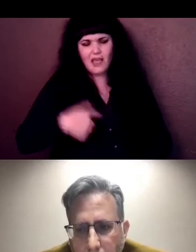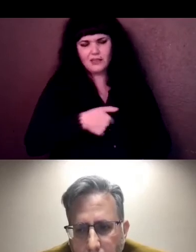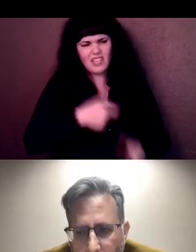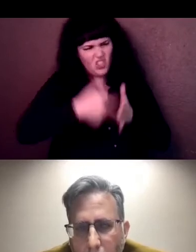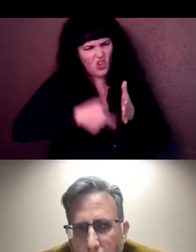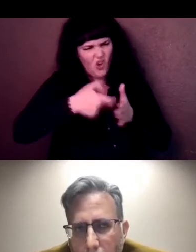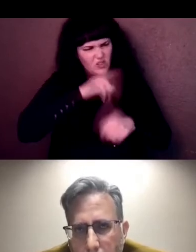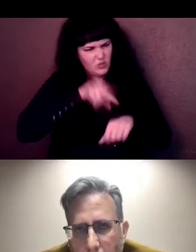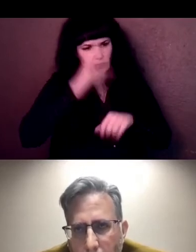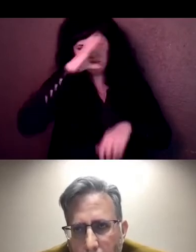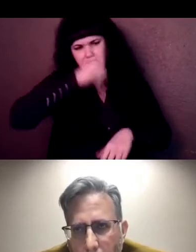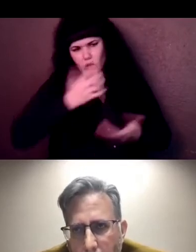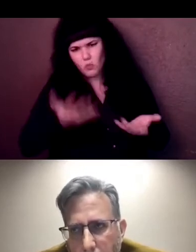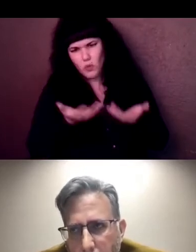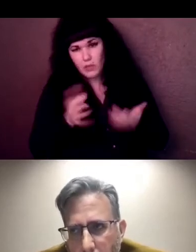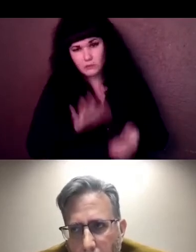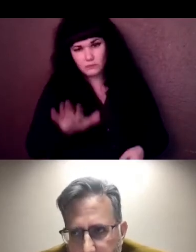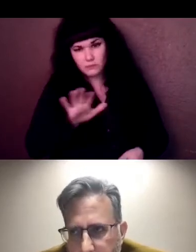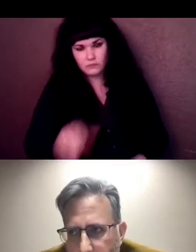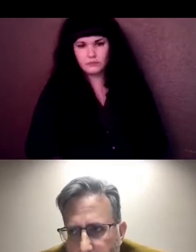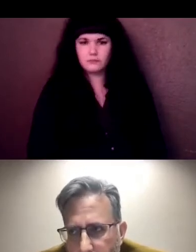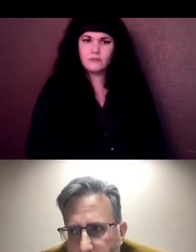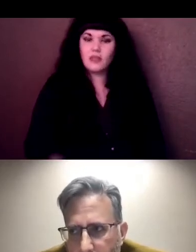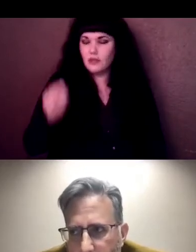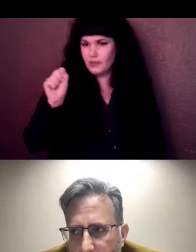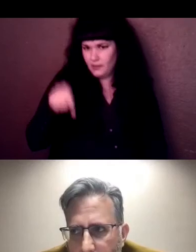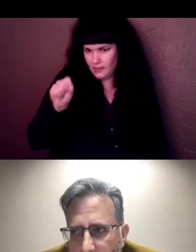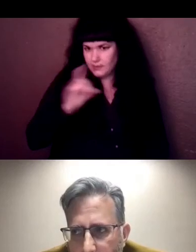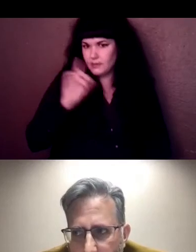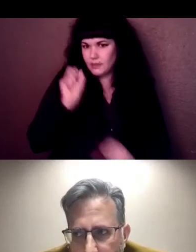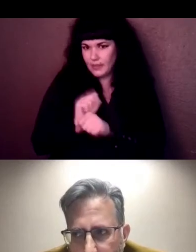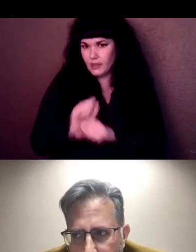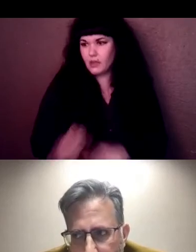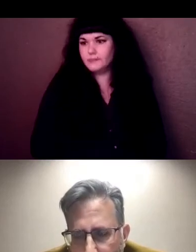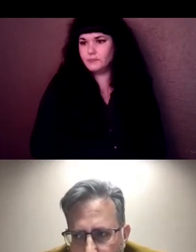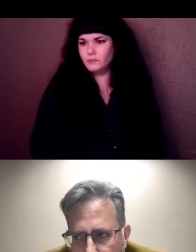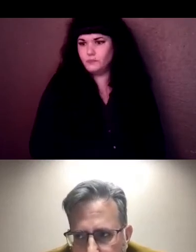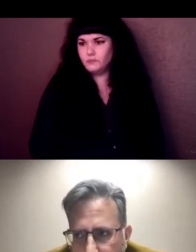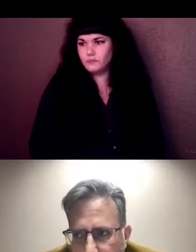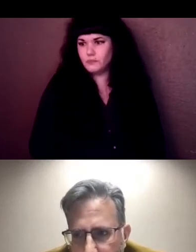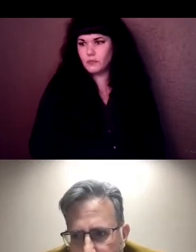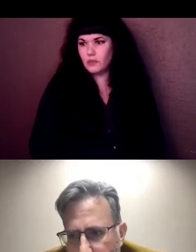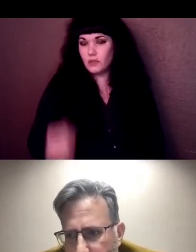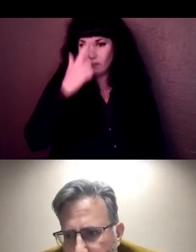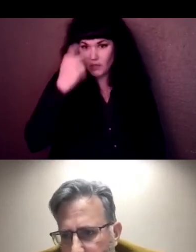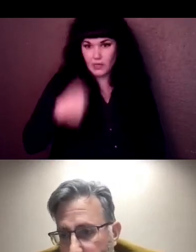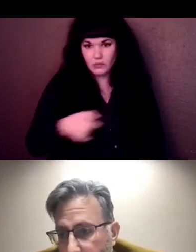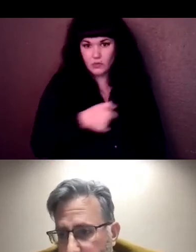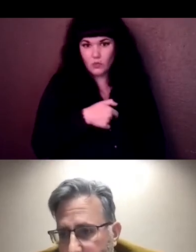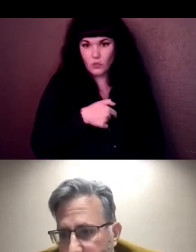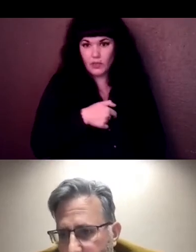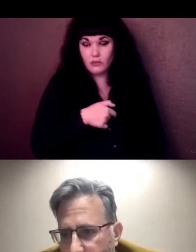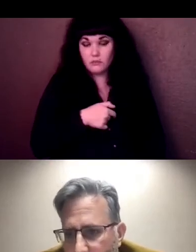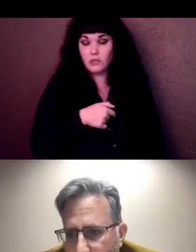be? So yes, indeed, because we treat one muscle and sometimes we treat